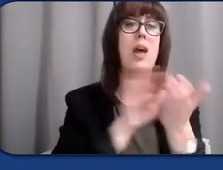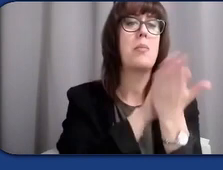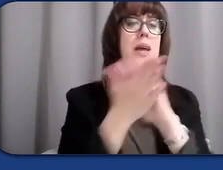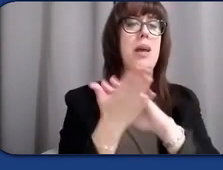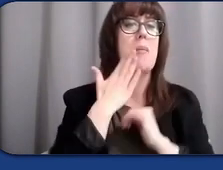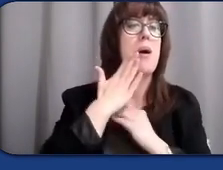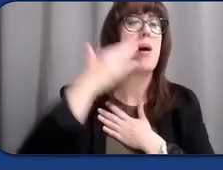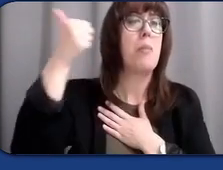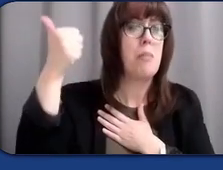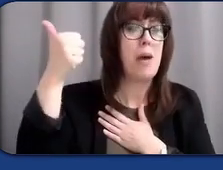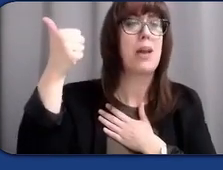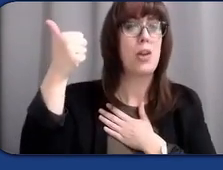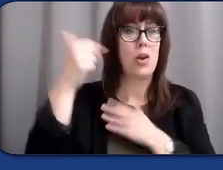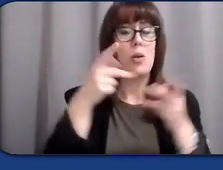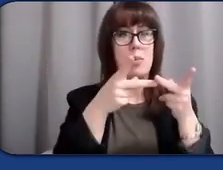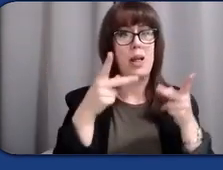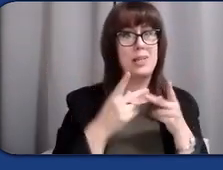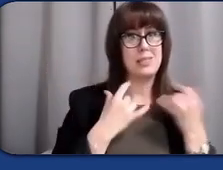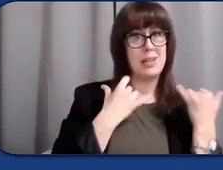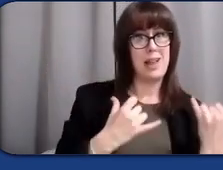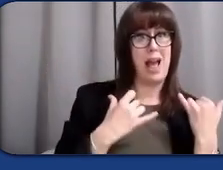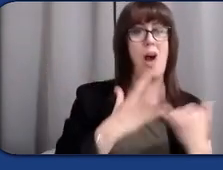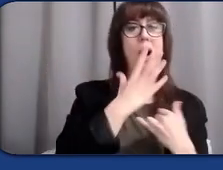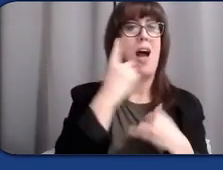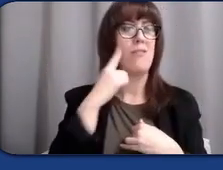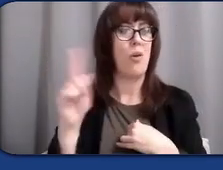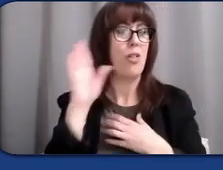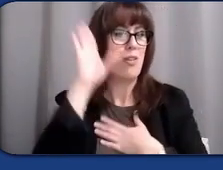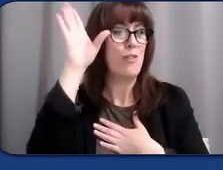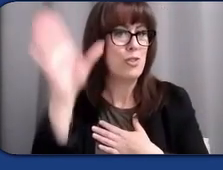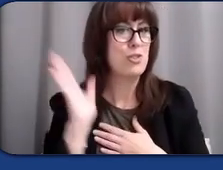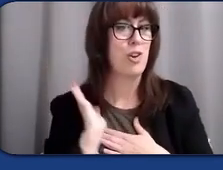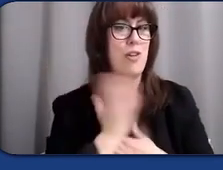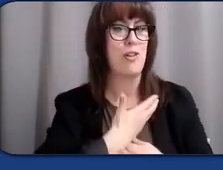place for us now and for the future to come. Thank you so